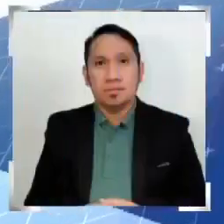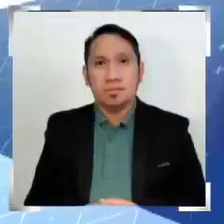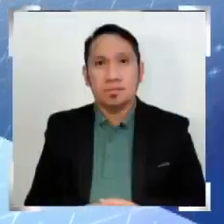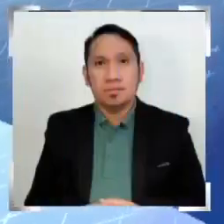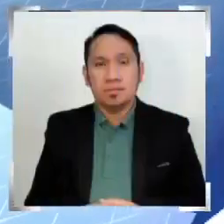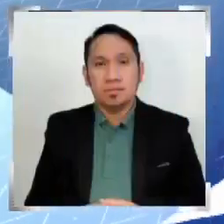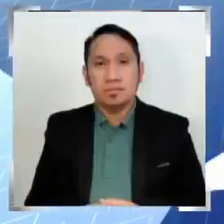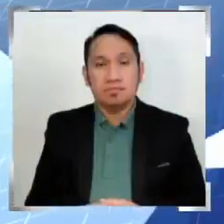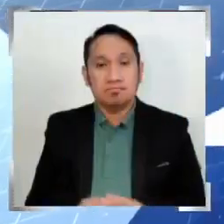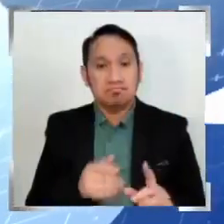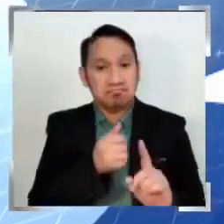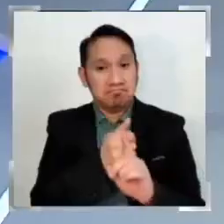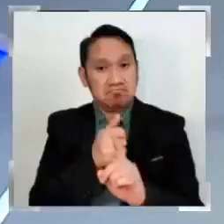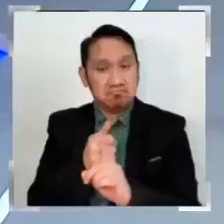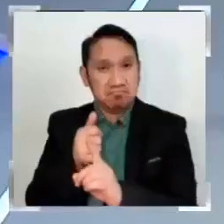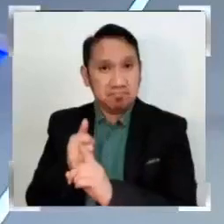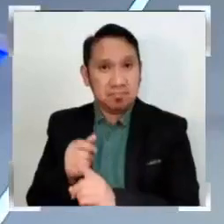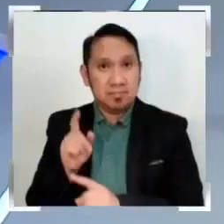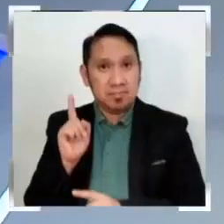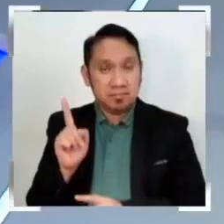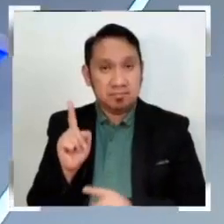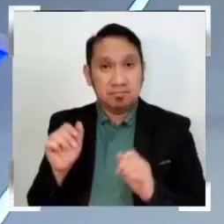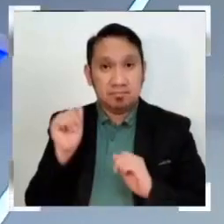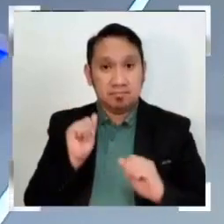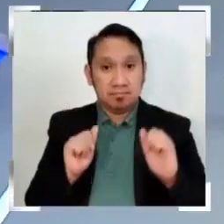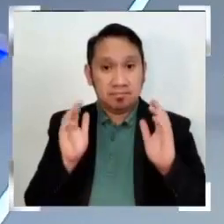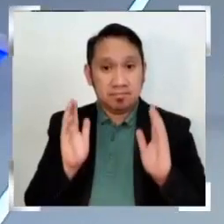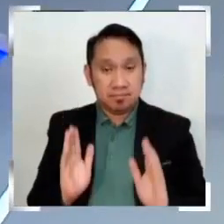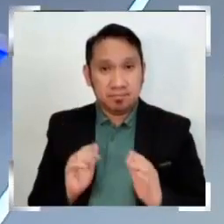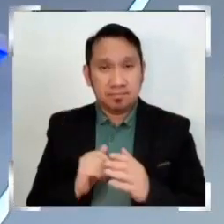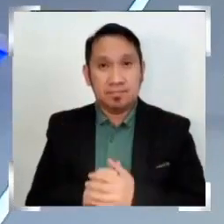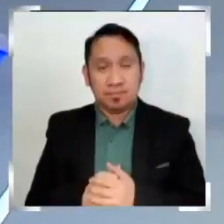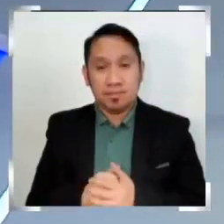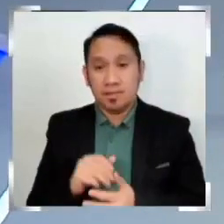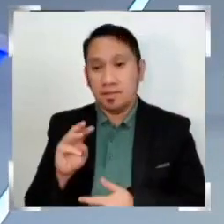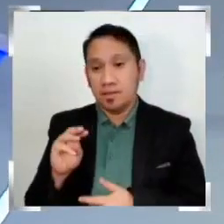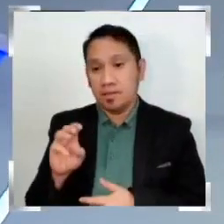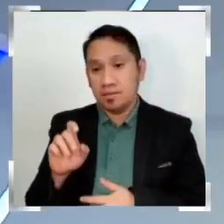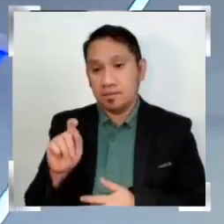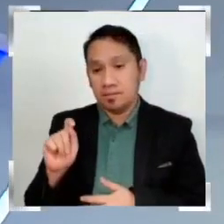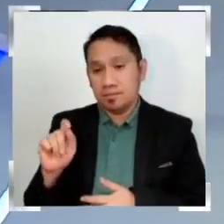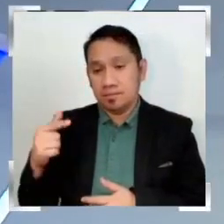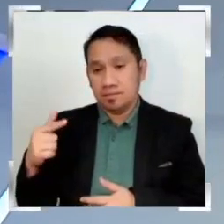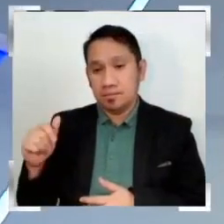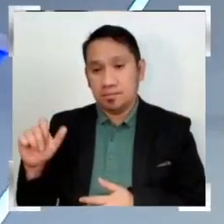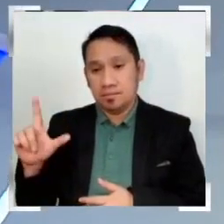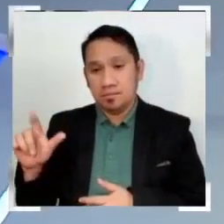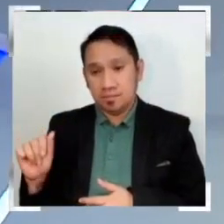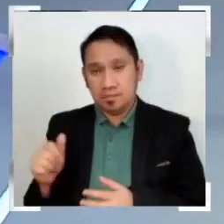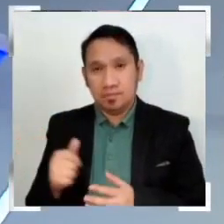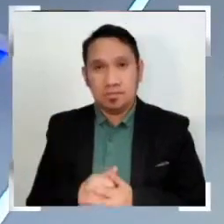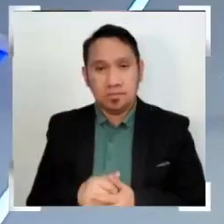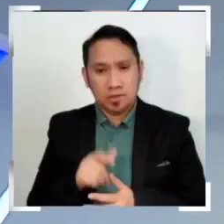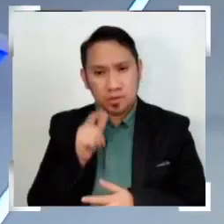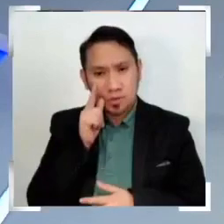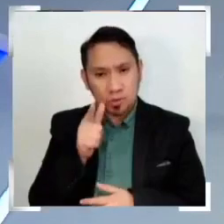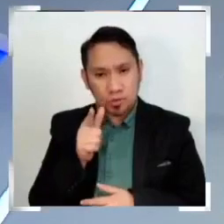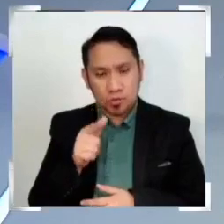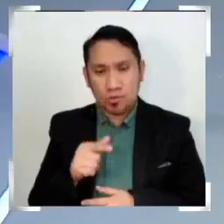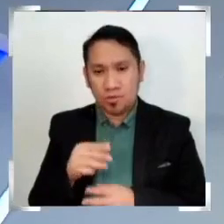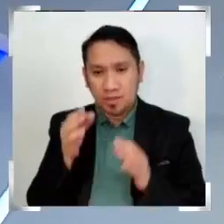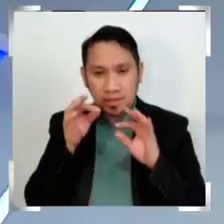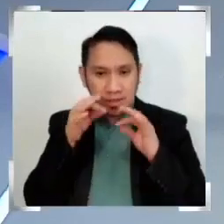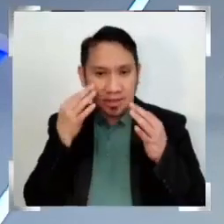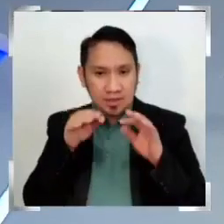Kanya-kanyang pasiklab ang A-list celebrities sa prestihiyosong Met Gala. Literal na naging catwalk ang red carpet dahil ang